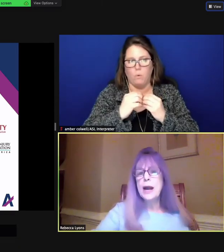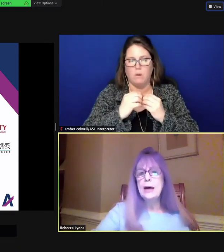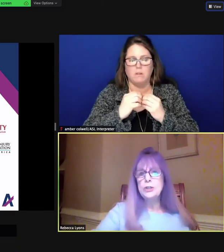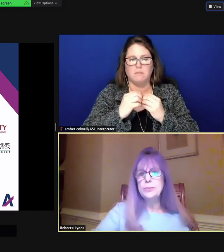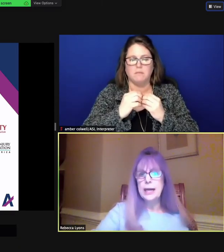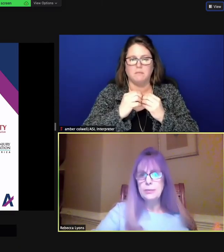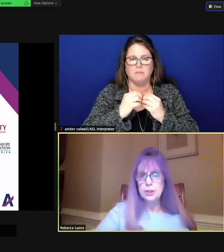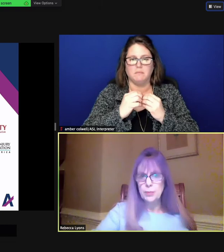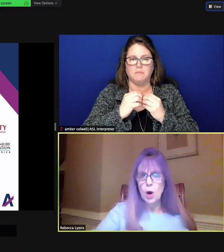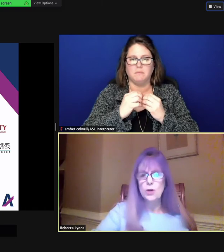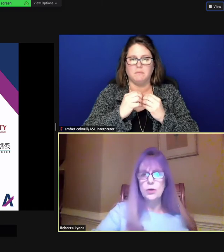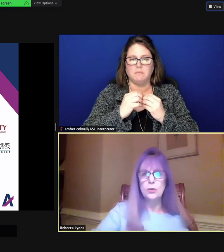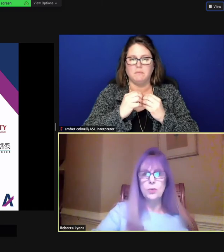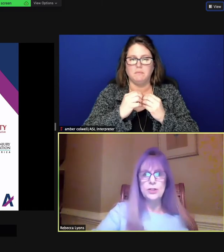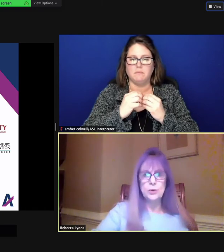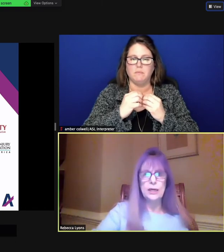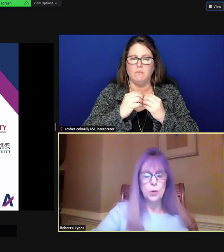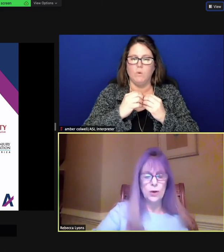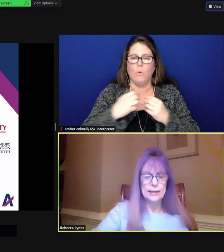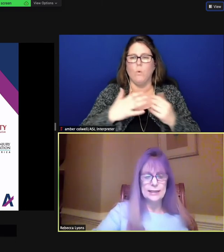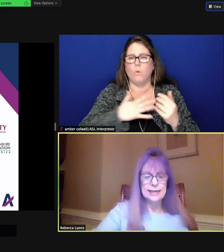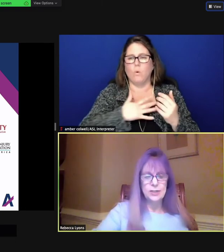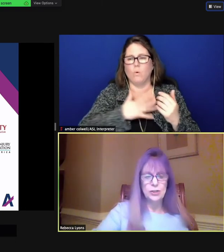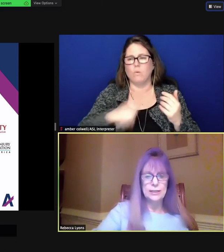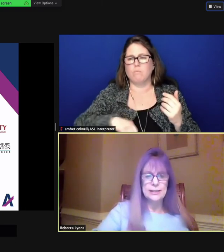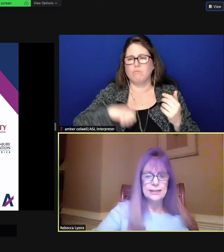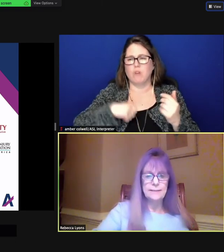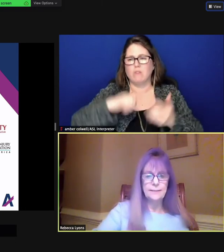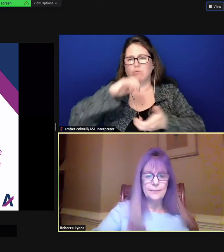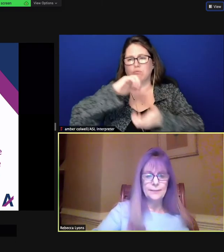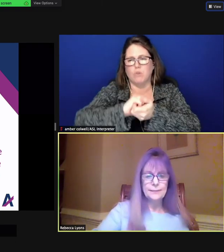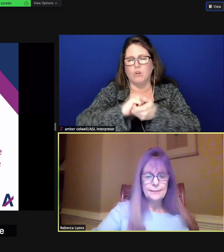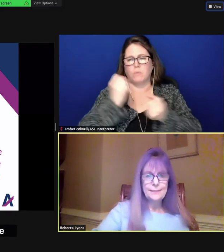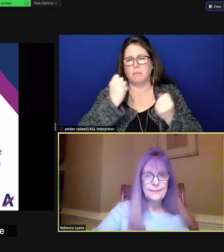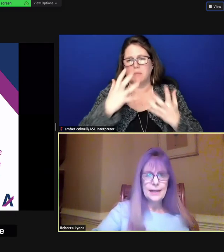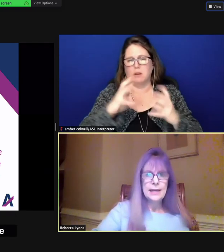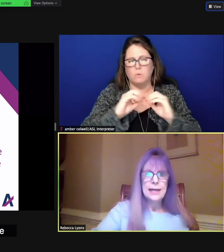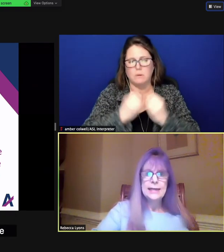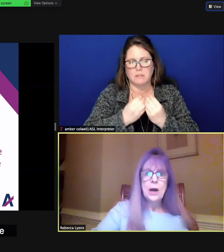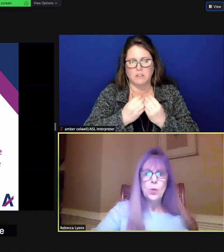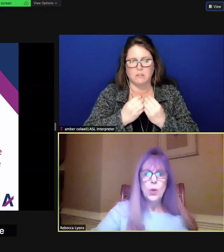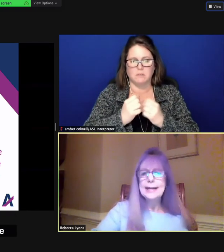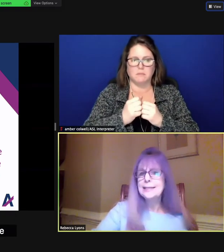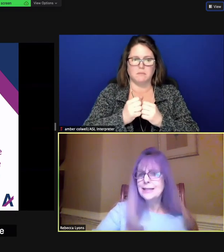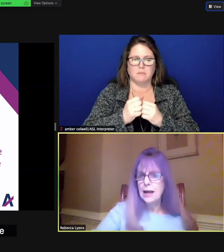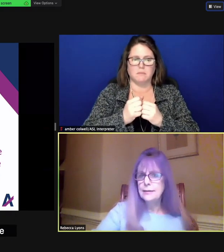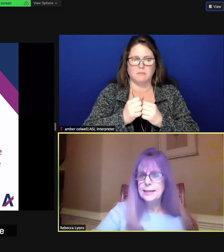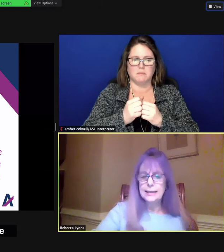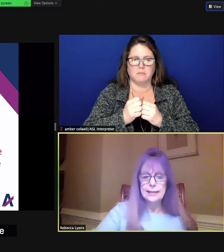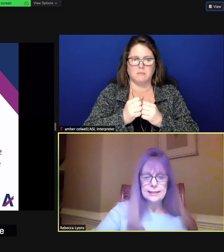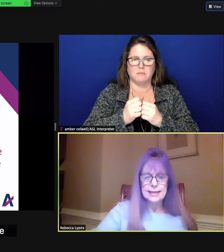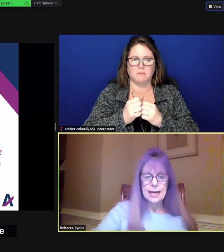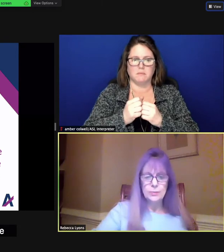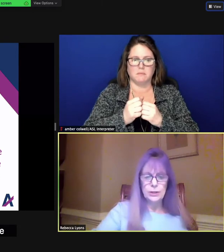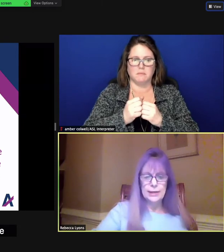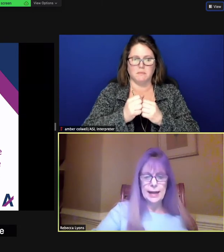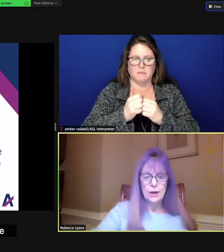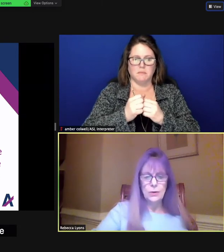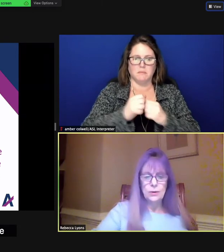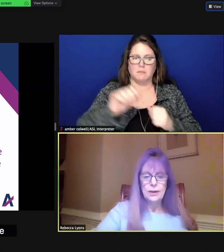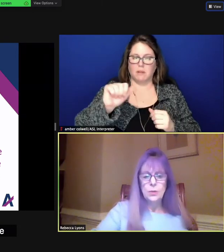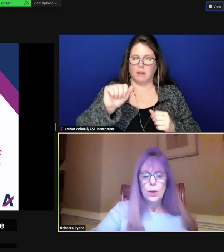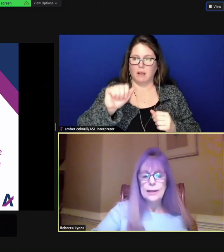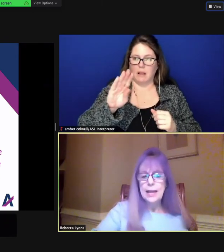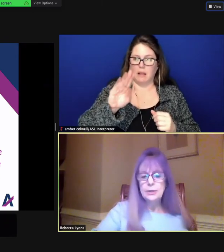so proud to be able to partner with so many organizations. Now, what exactly is